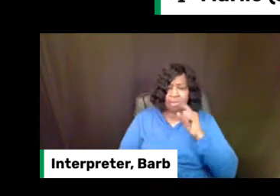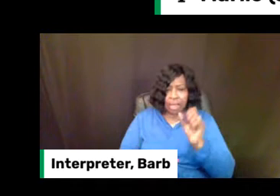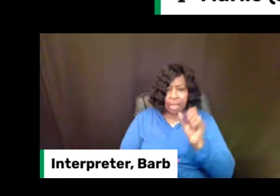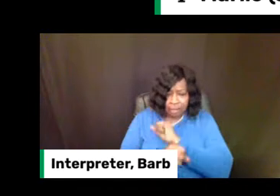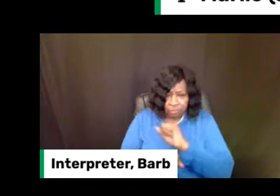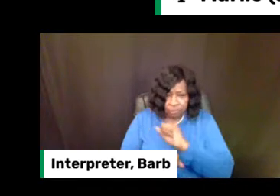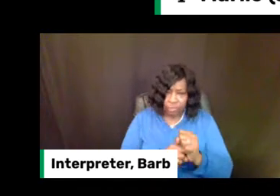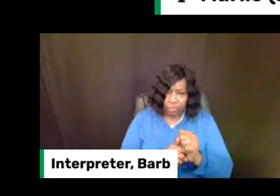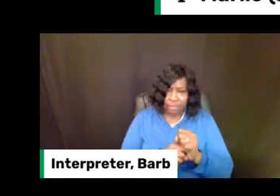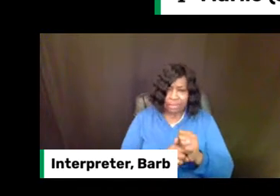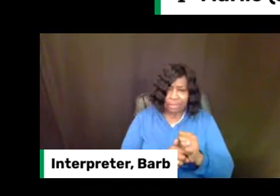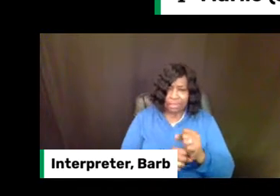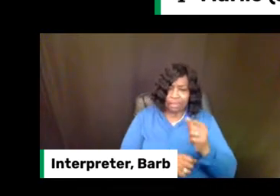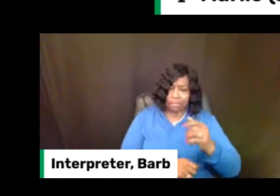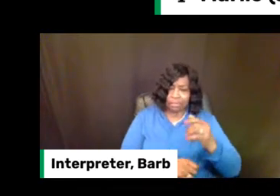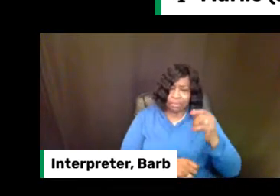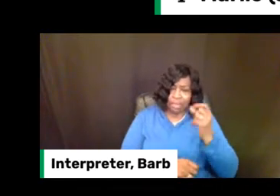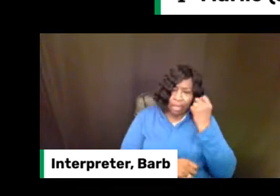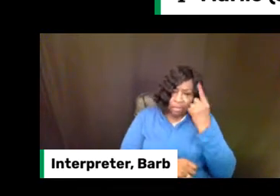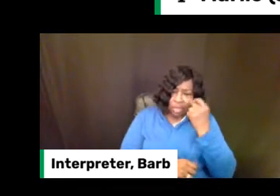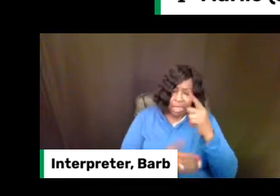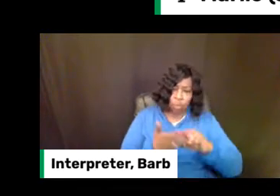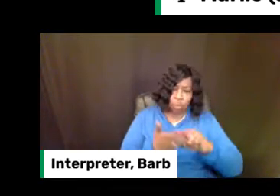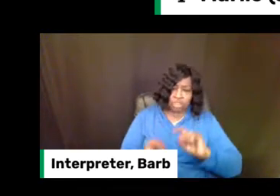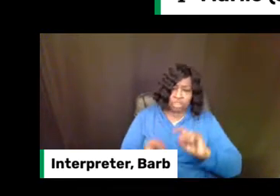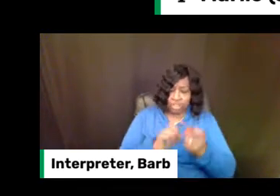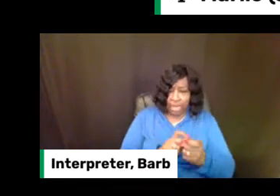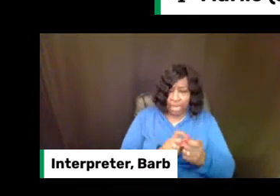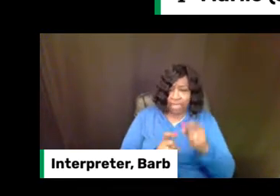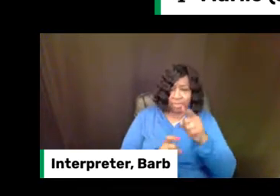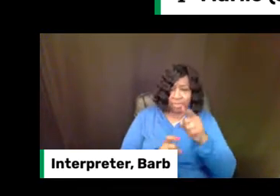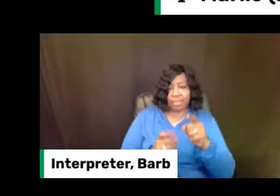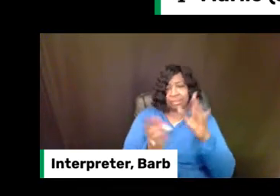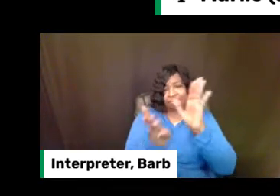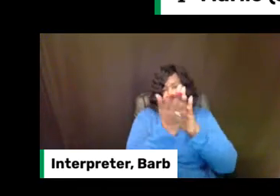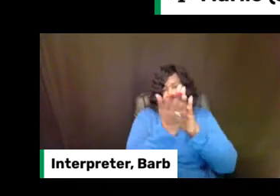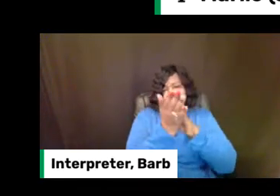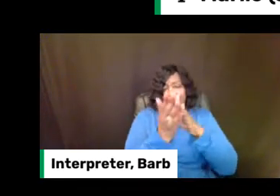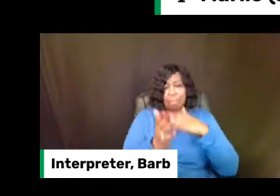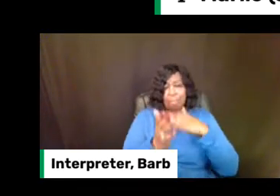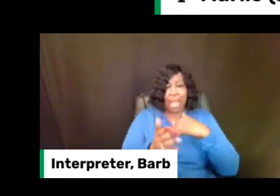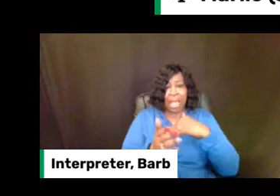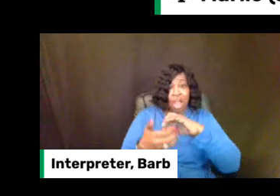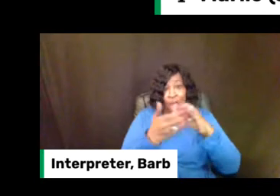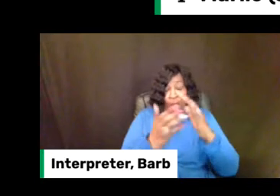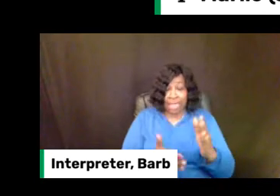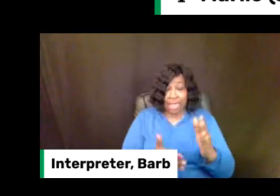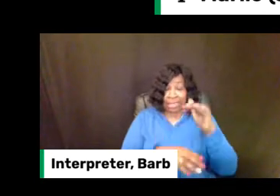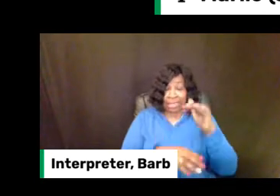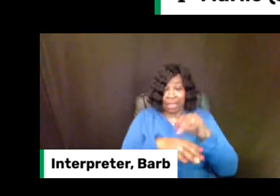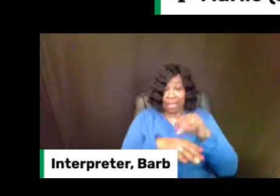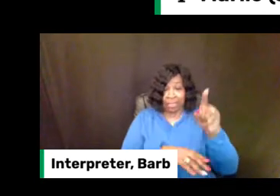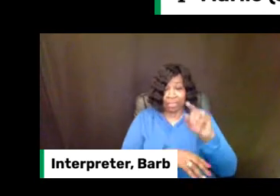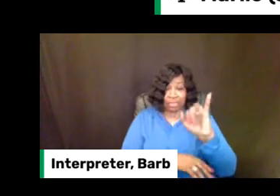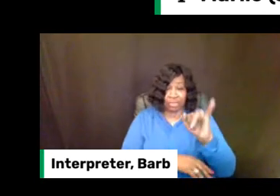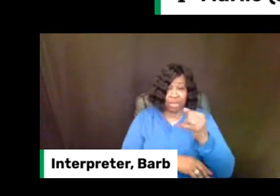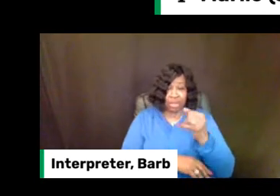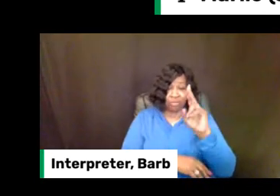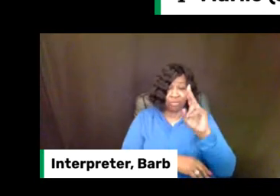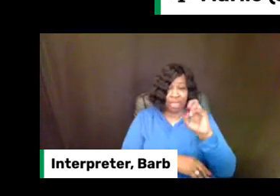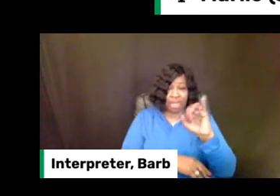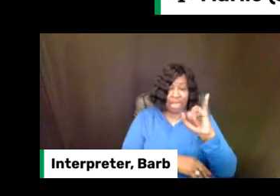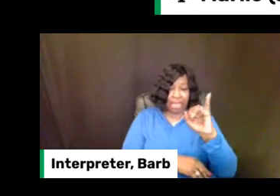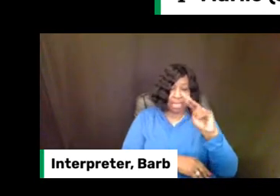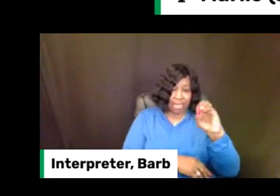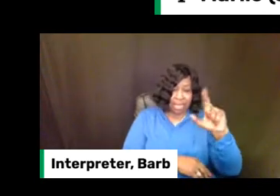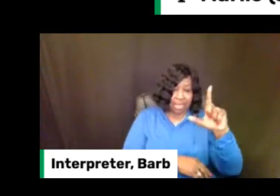has changed. And I want to give a huge, huge shout out to my colleagues at the Juvenile Temporary Detention Center who have